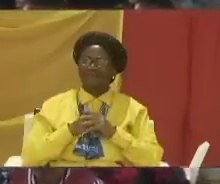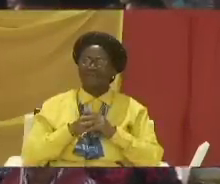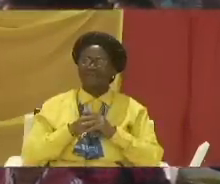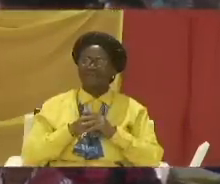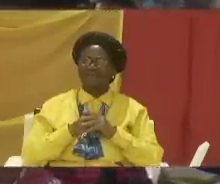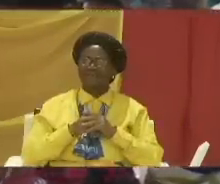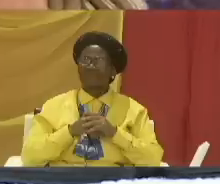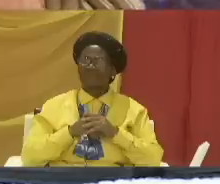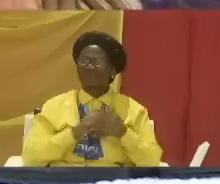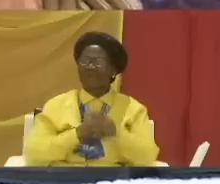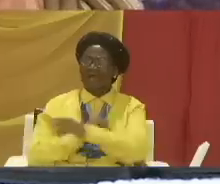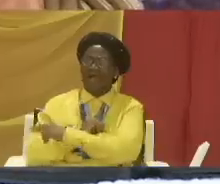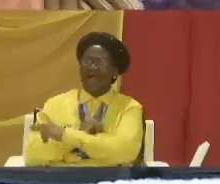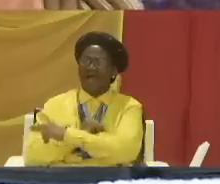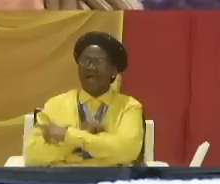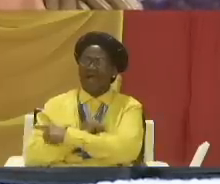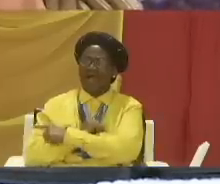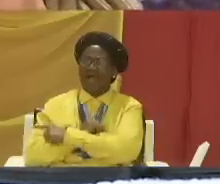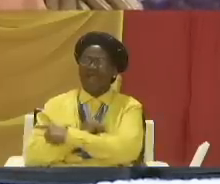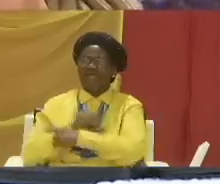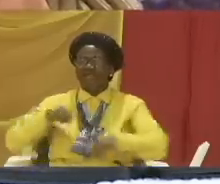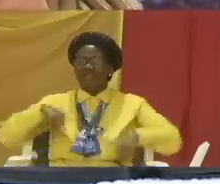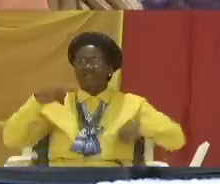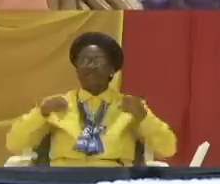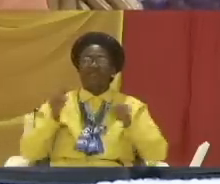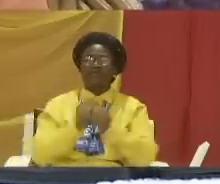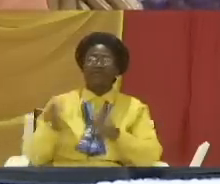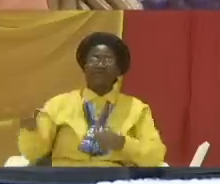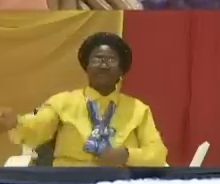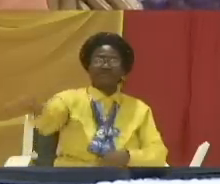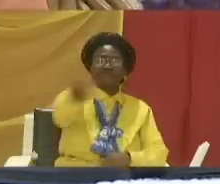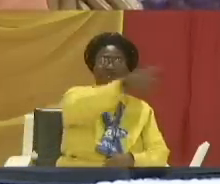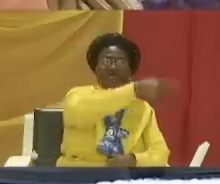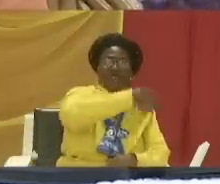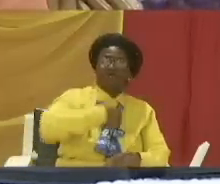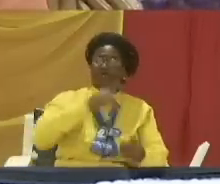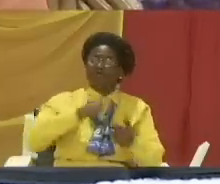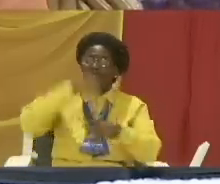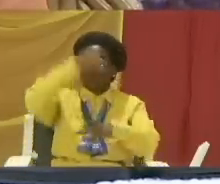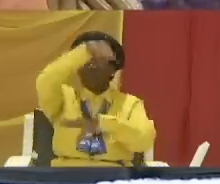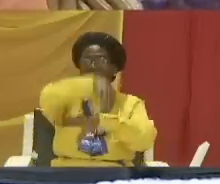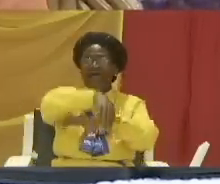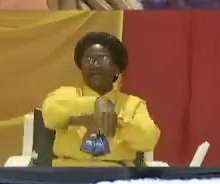I rejoice with you tonight.